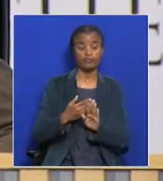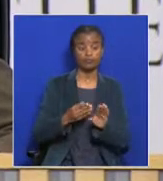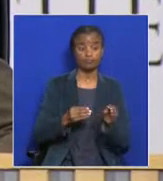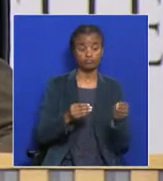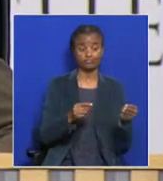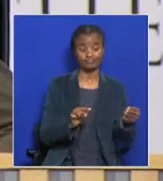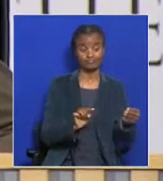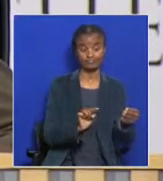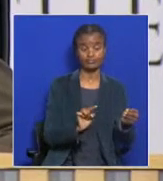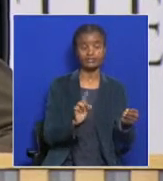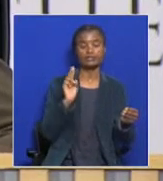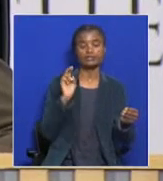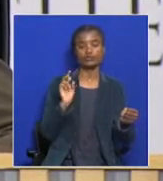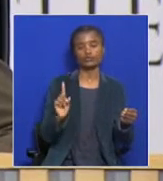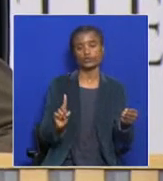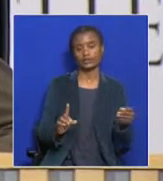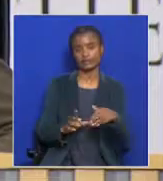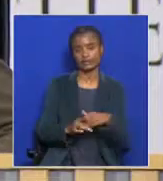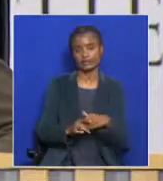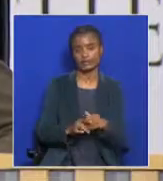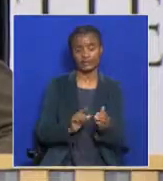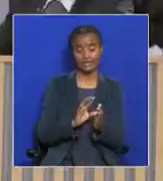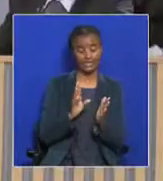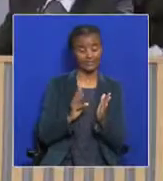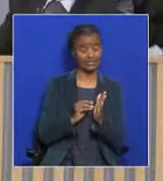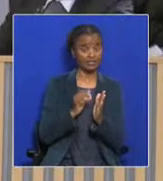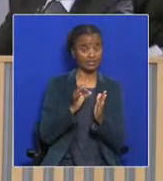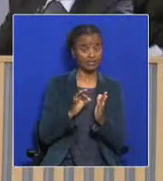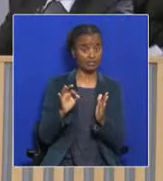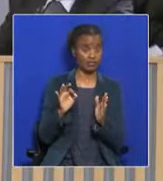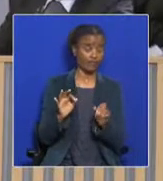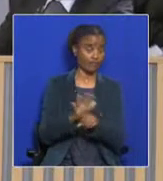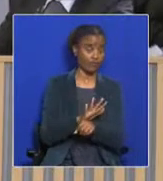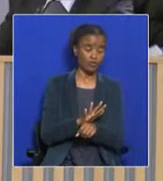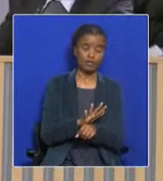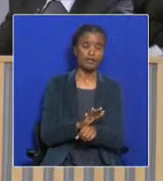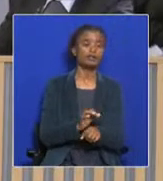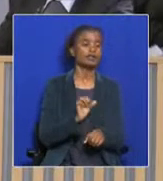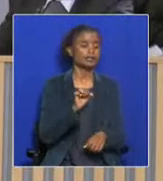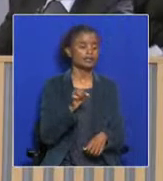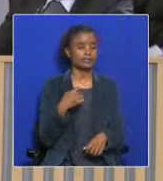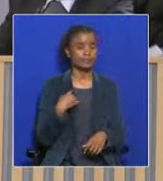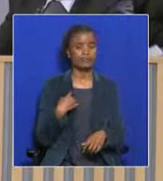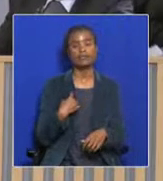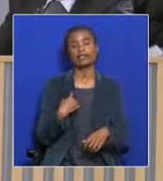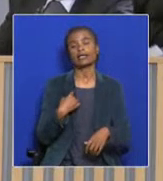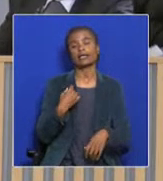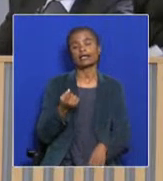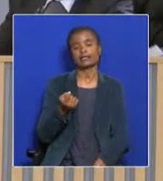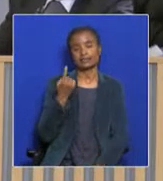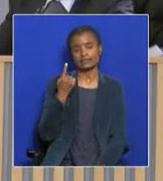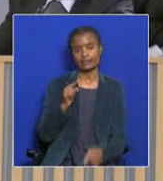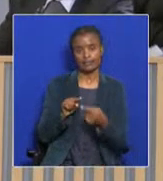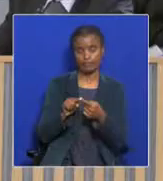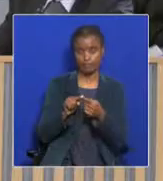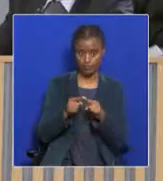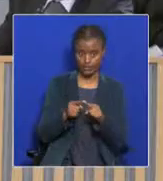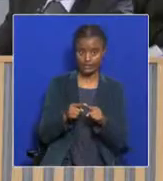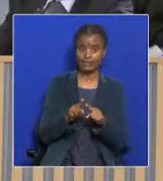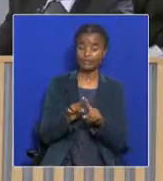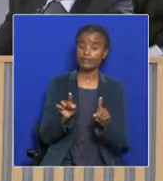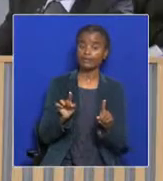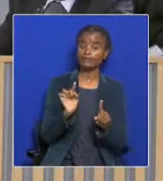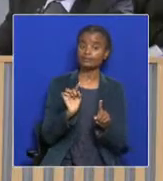it wasn't completely accurate. I get that. Yes. I get that. And I hear guess your my point. Yes. I guess my point is more